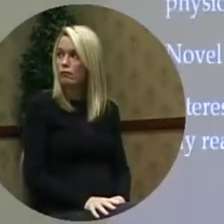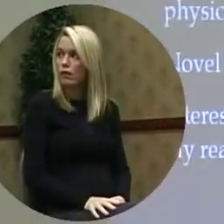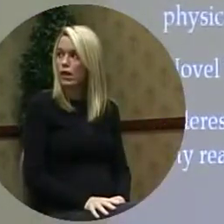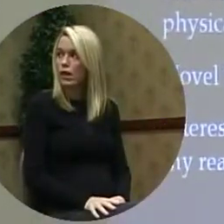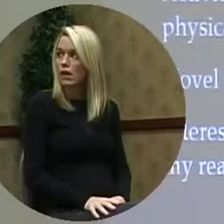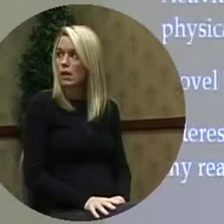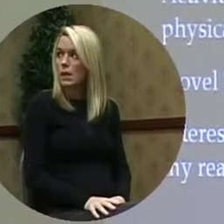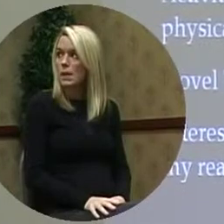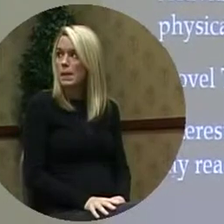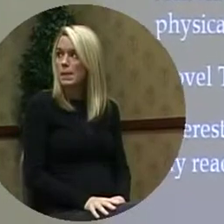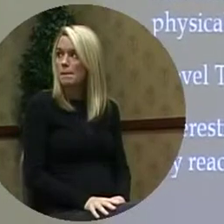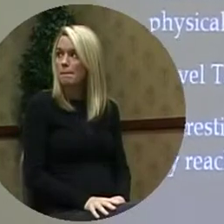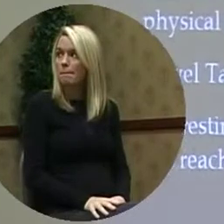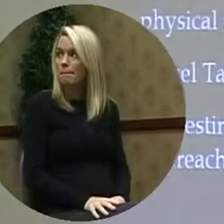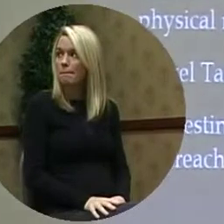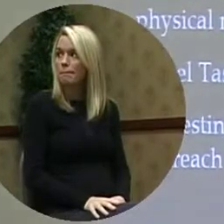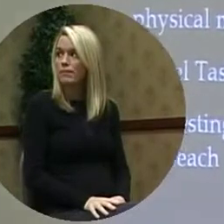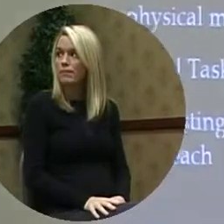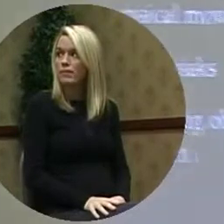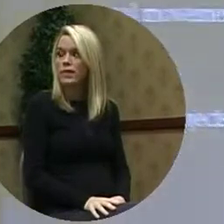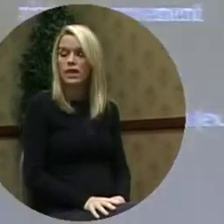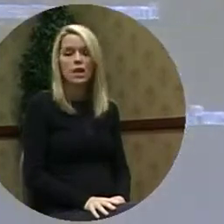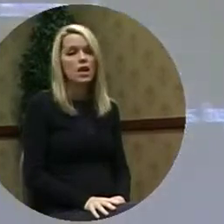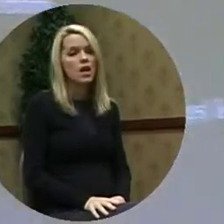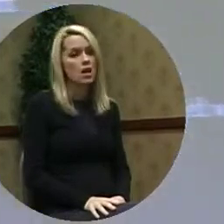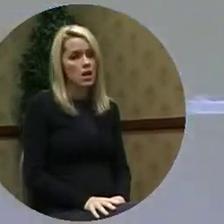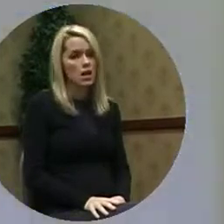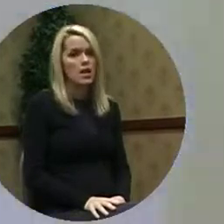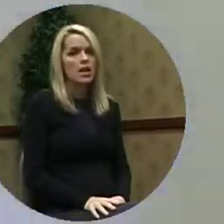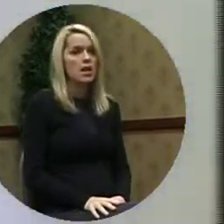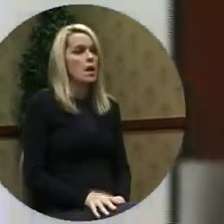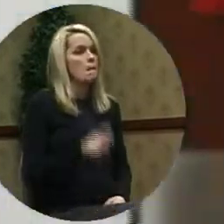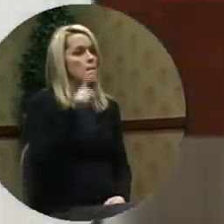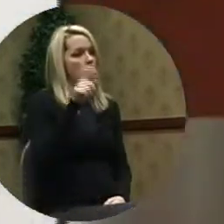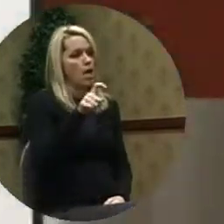So basically when she isn't in a structured activity, that's when she gets